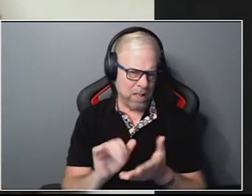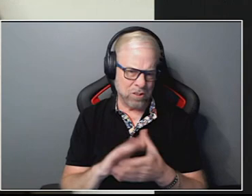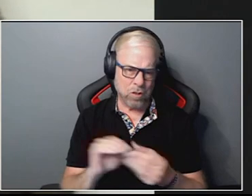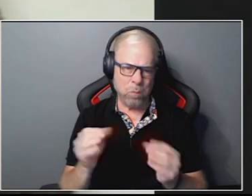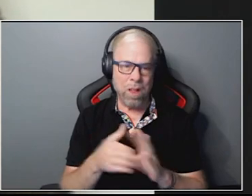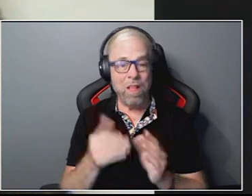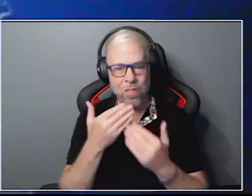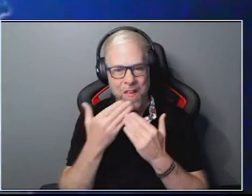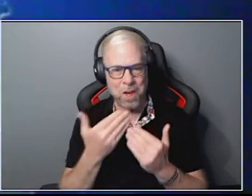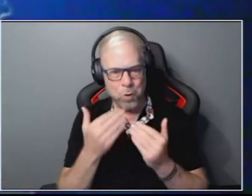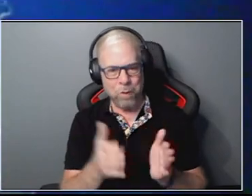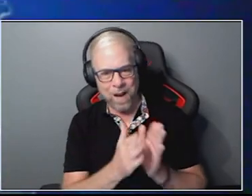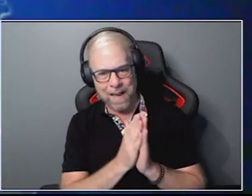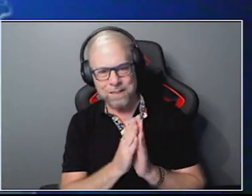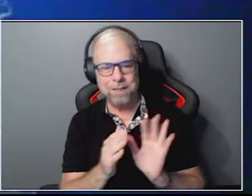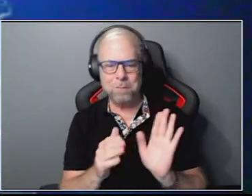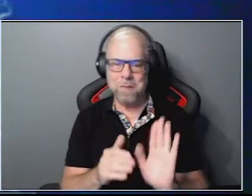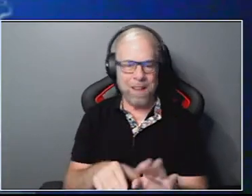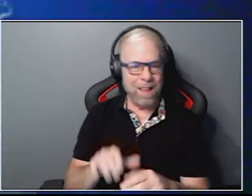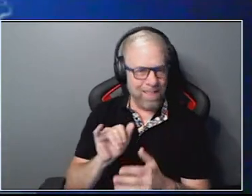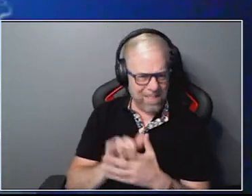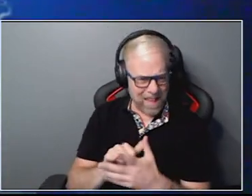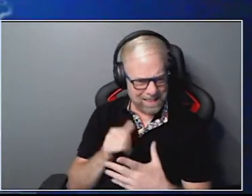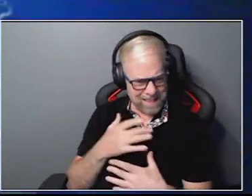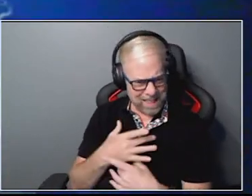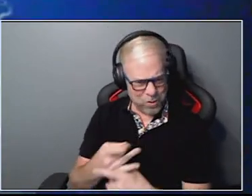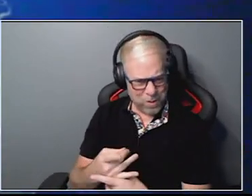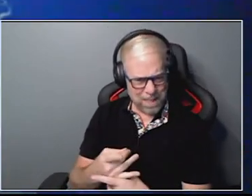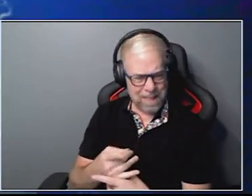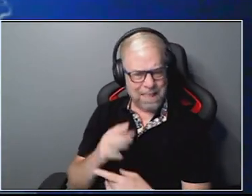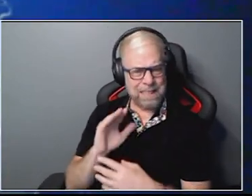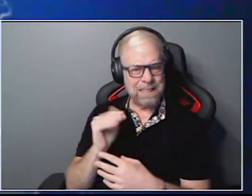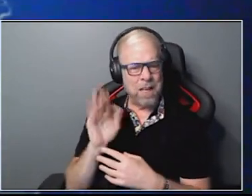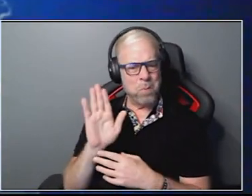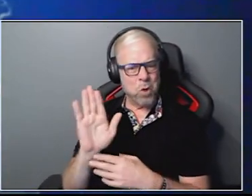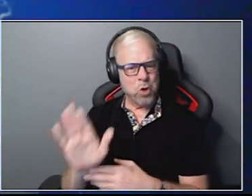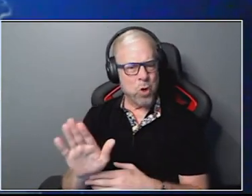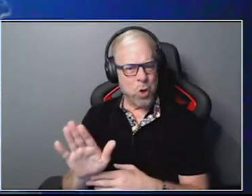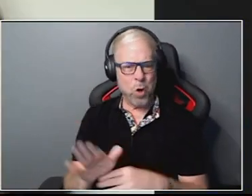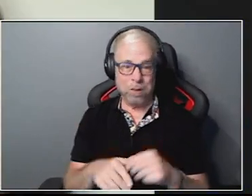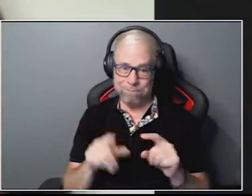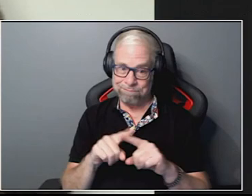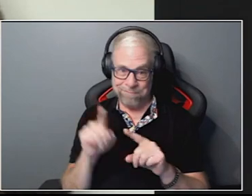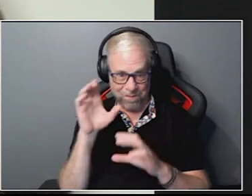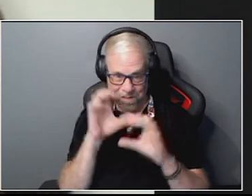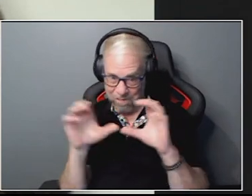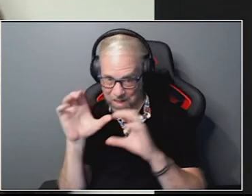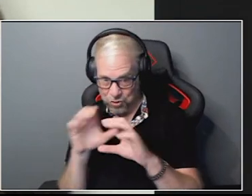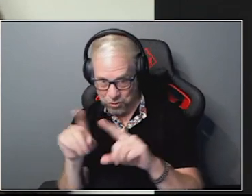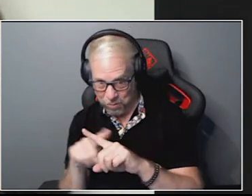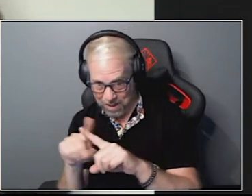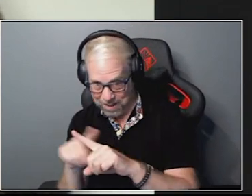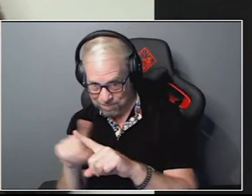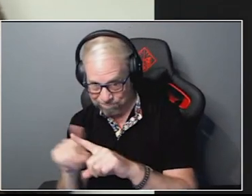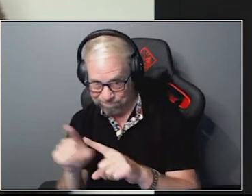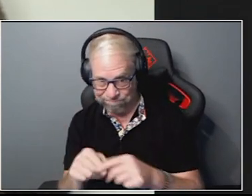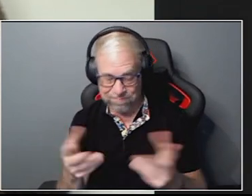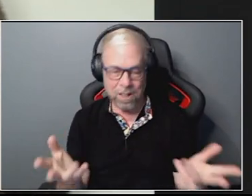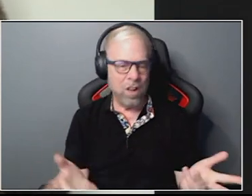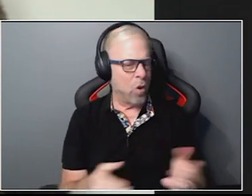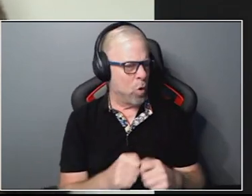asking. Oh, that's so interesting to hear. It sounds like your adventures were varied on the path. Oh, very much so. Oh, let me tell